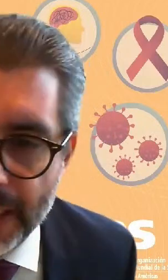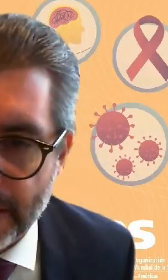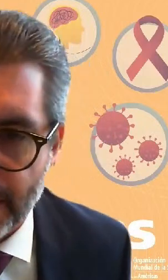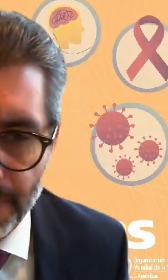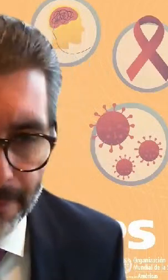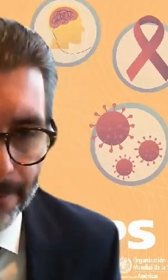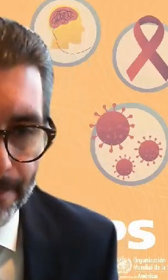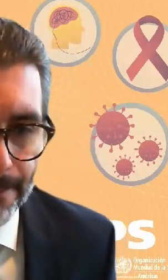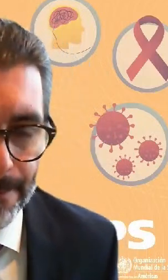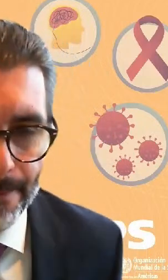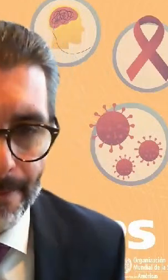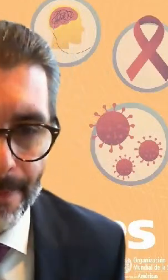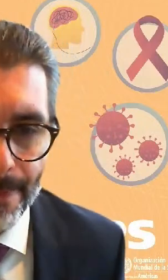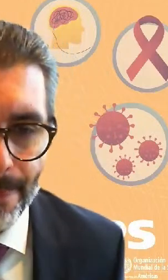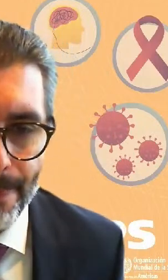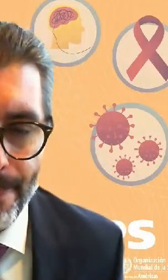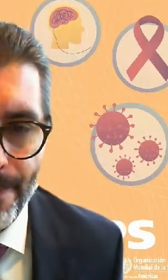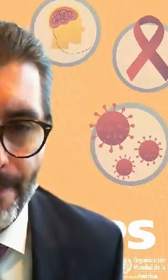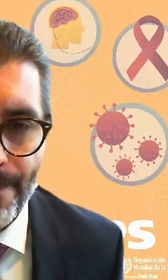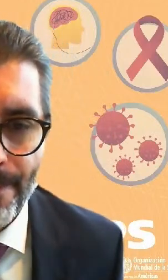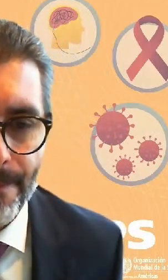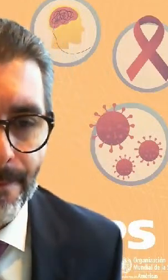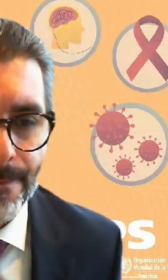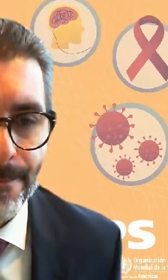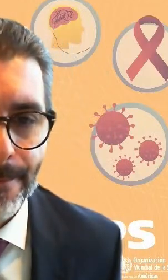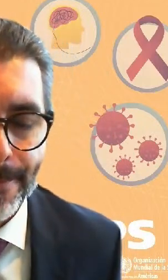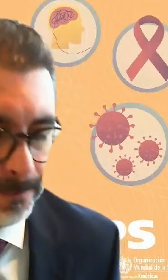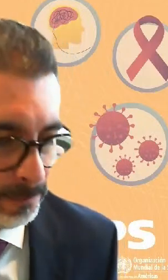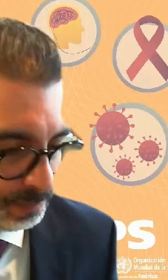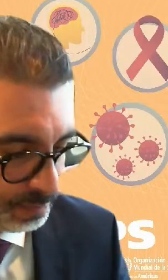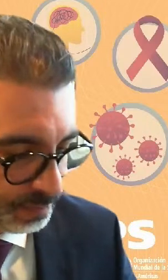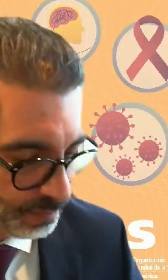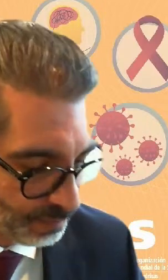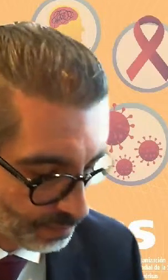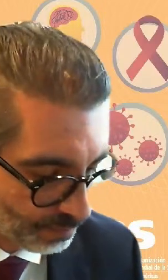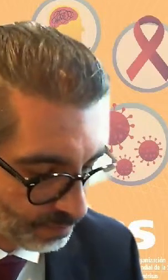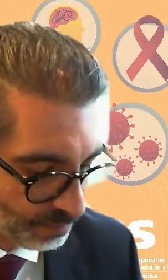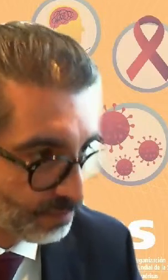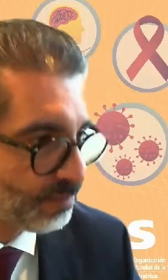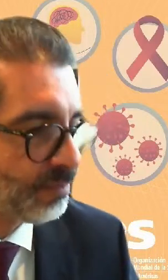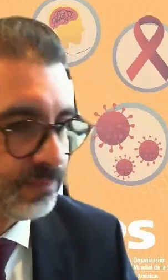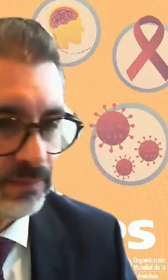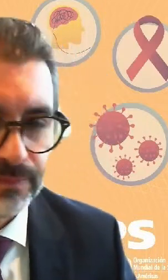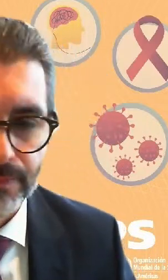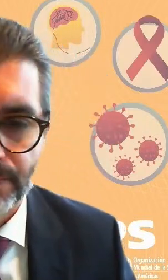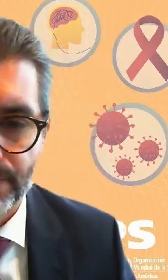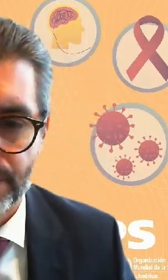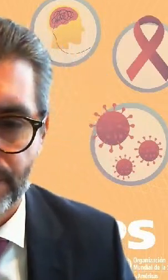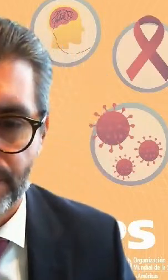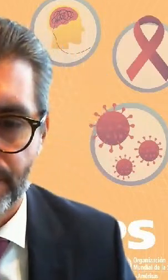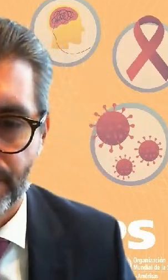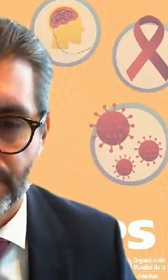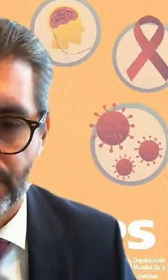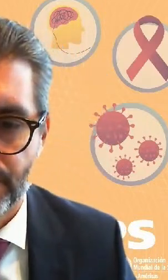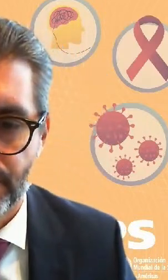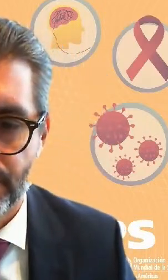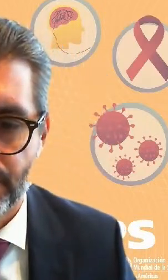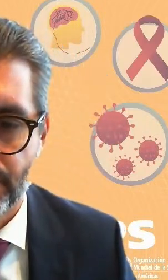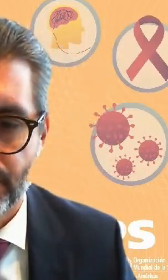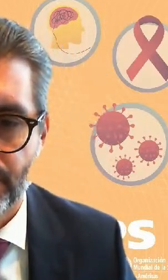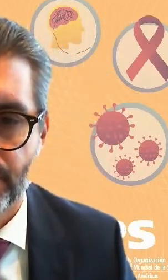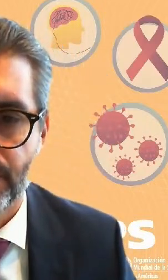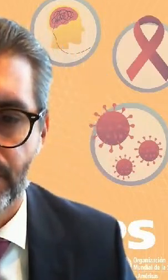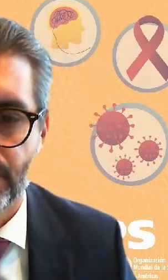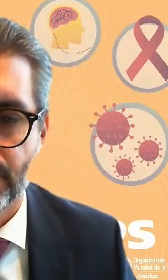that you presented. Yes, thanks. So that study was using